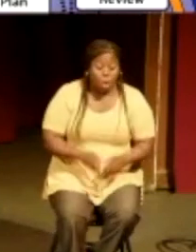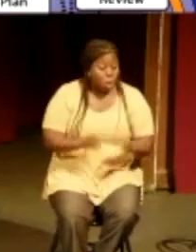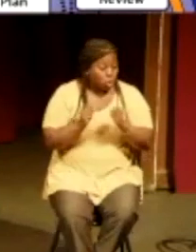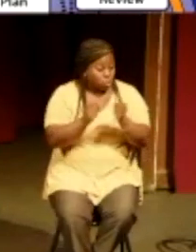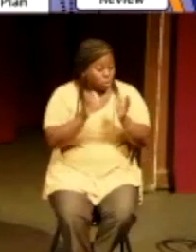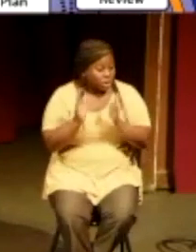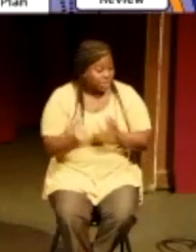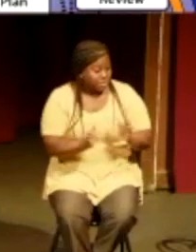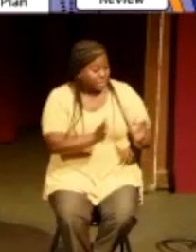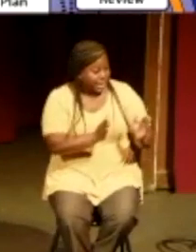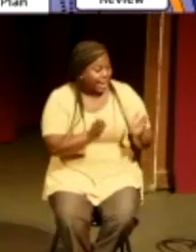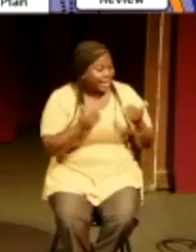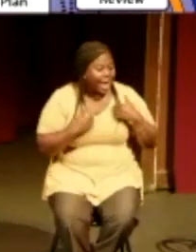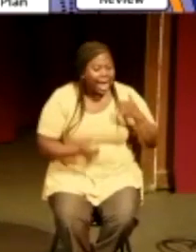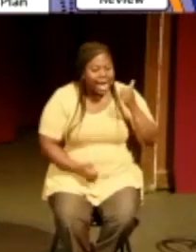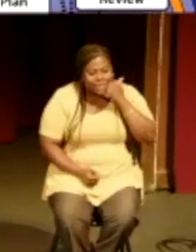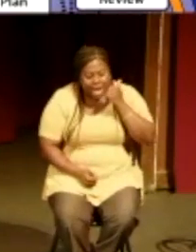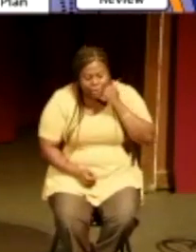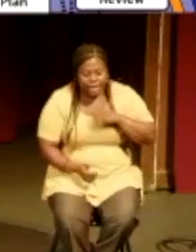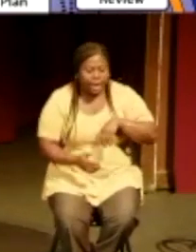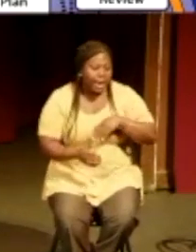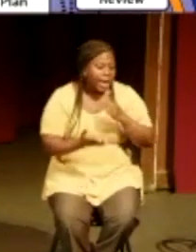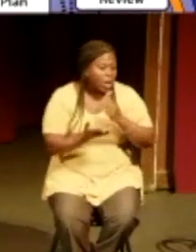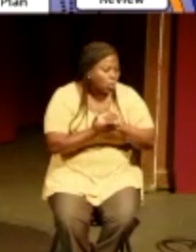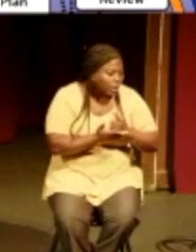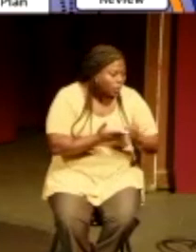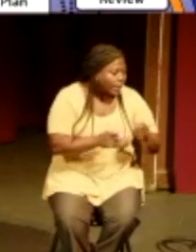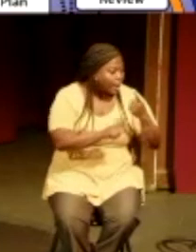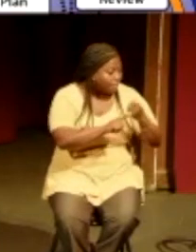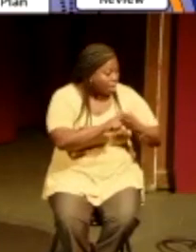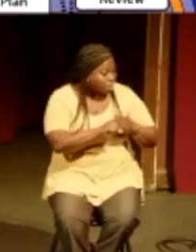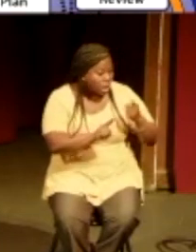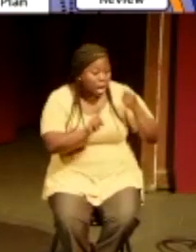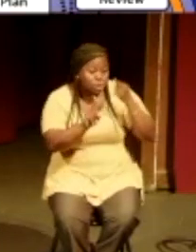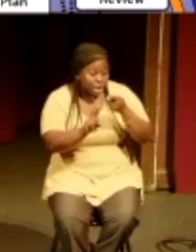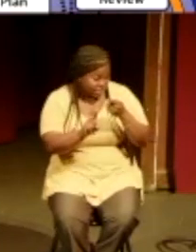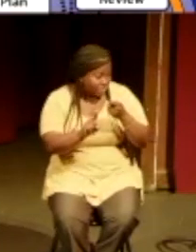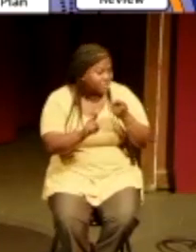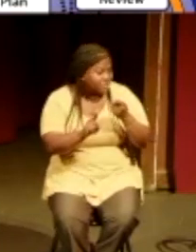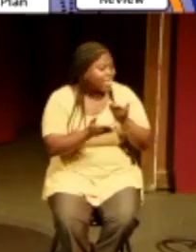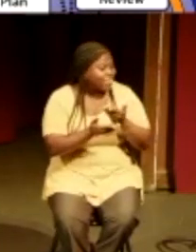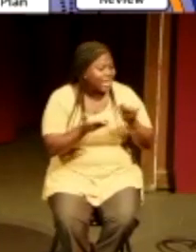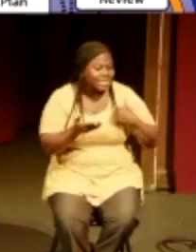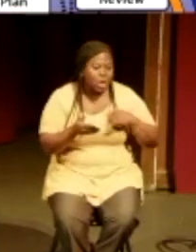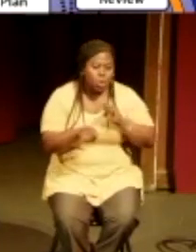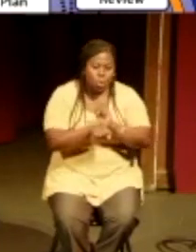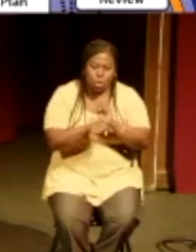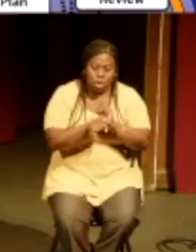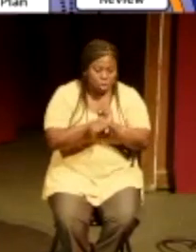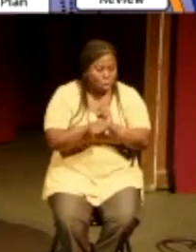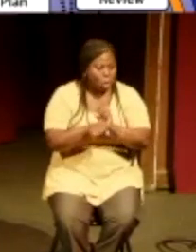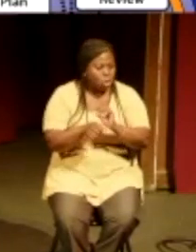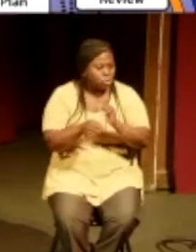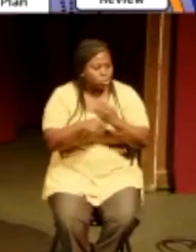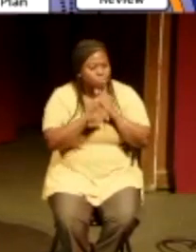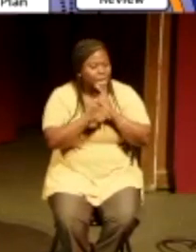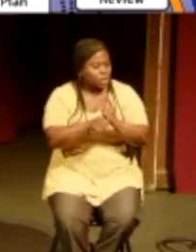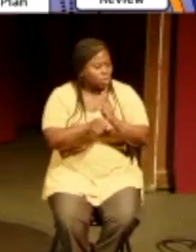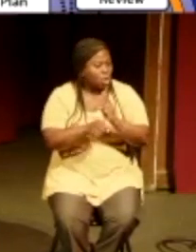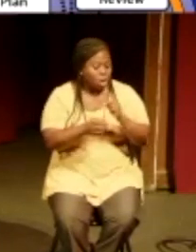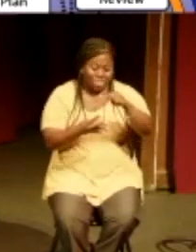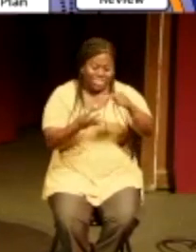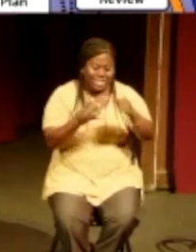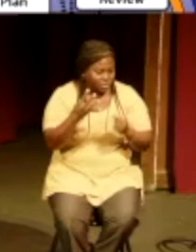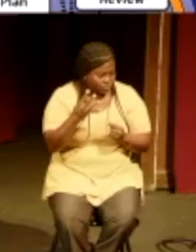has day-to-day, week-to-week, month-to-month objectives, things that we're working on to drive those broad goal areas within